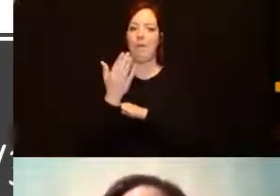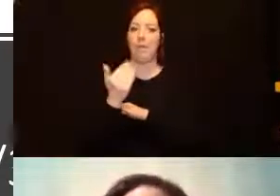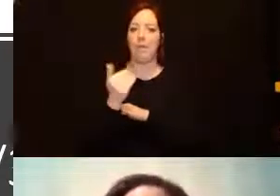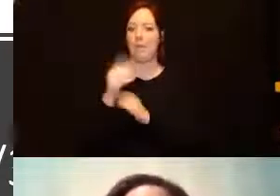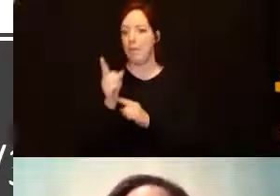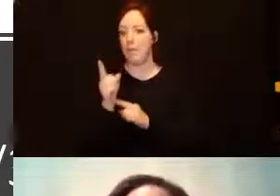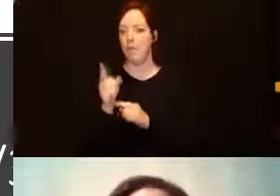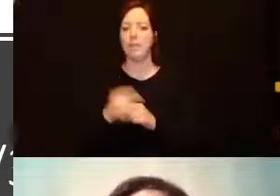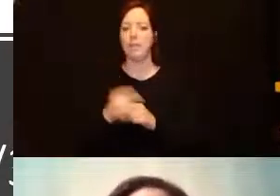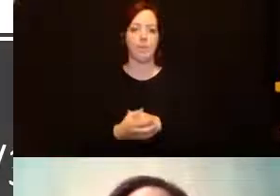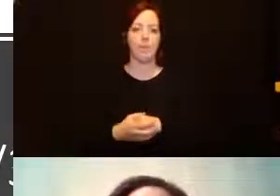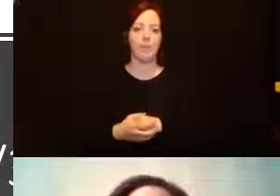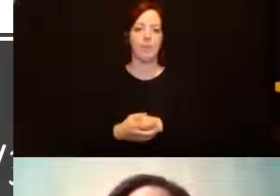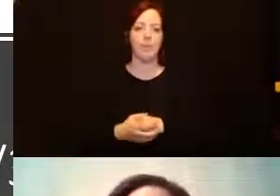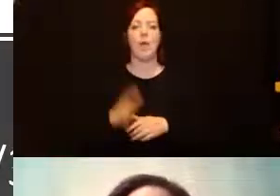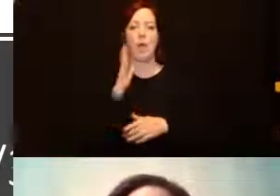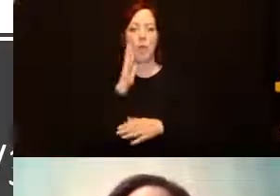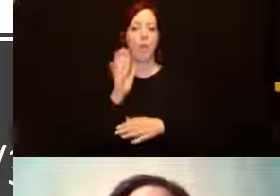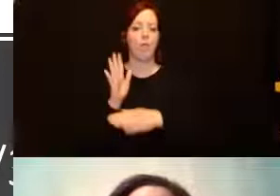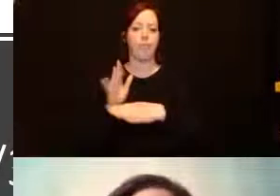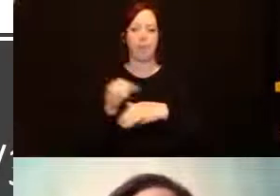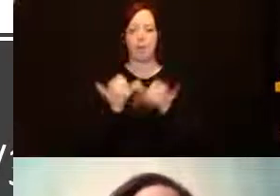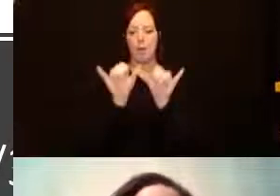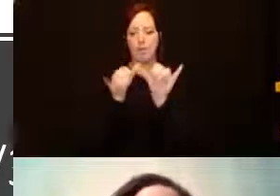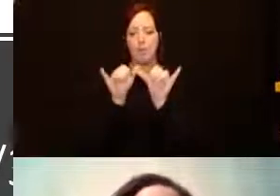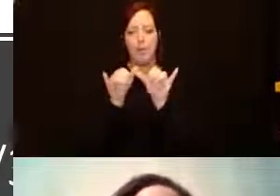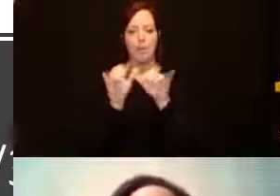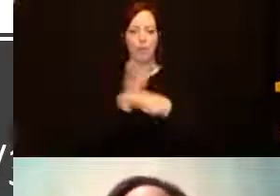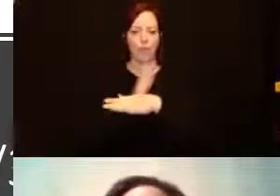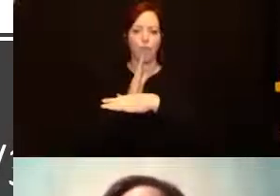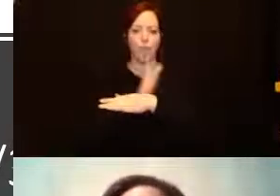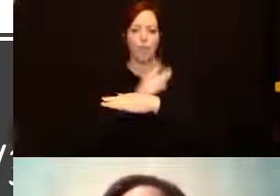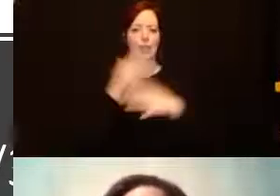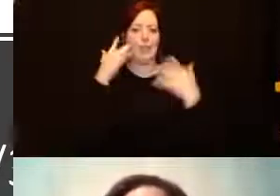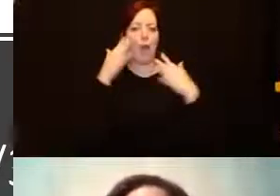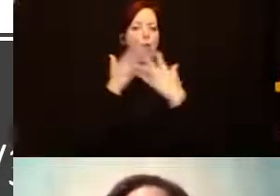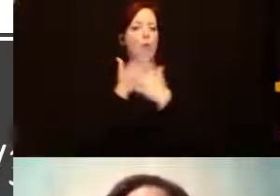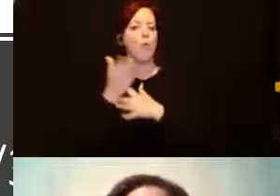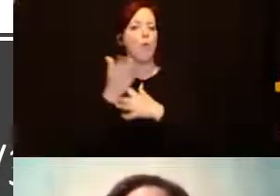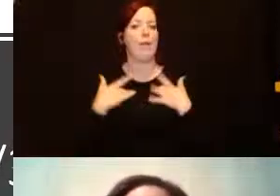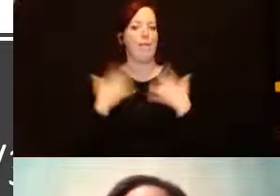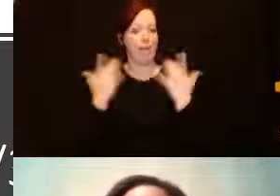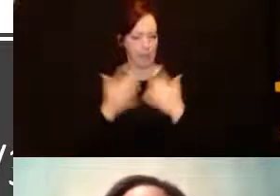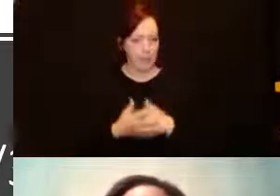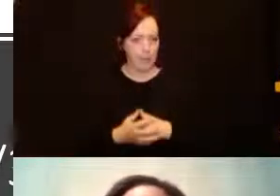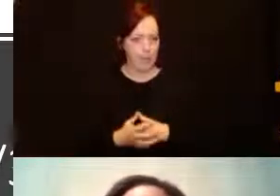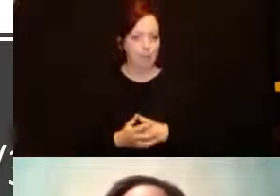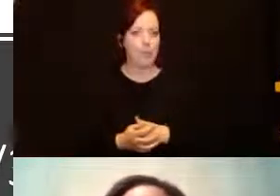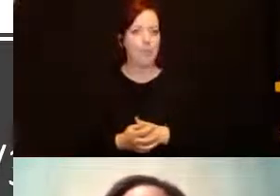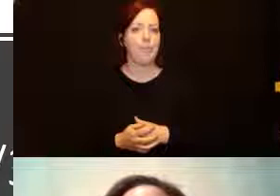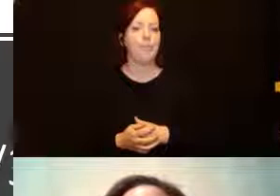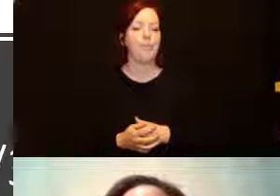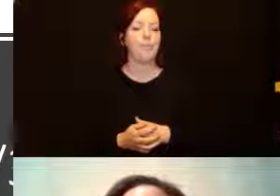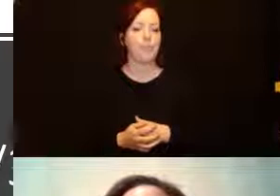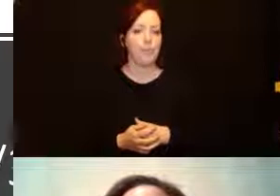the sound throughout all the event to give provision of hearing protection. And this